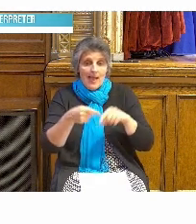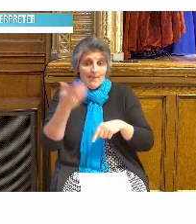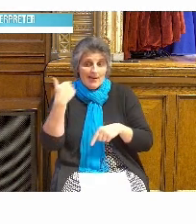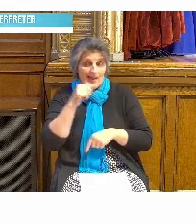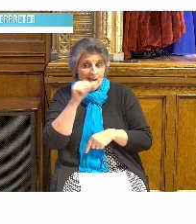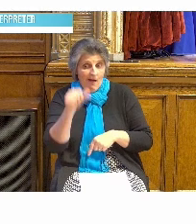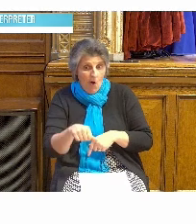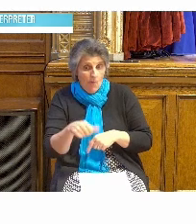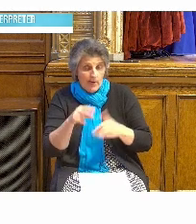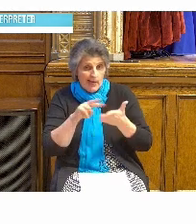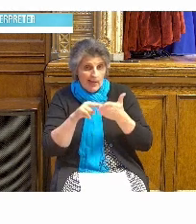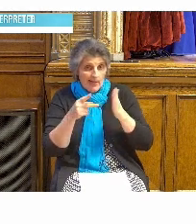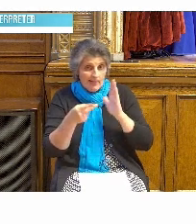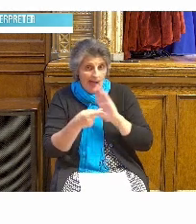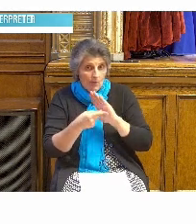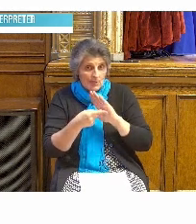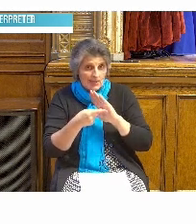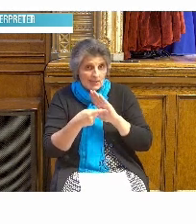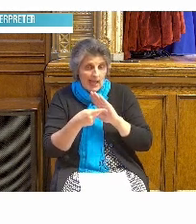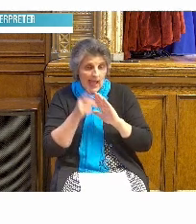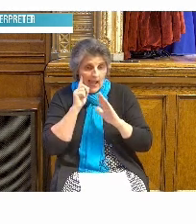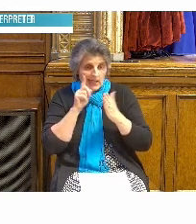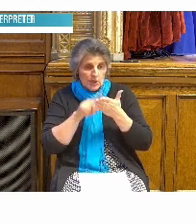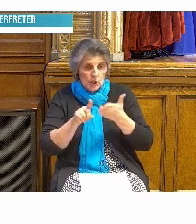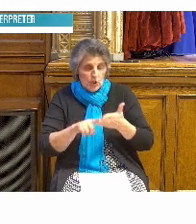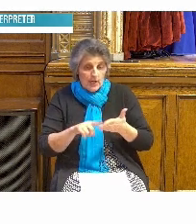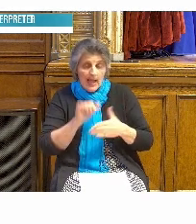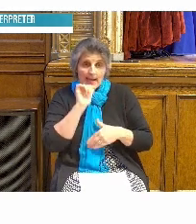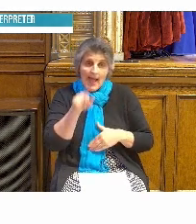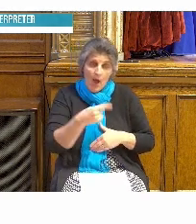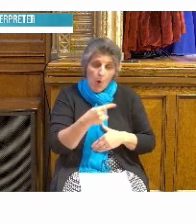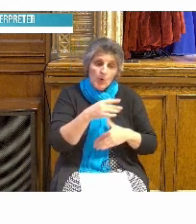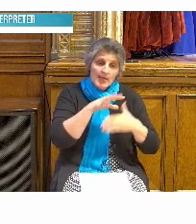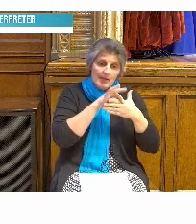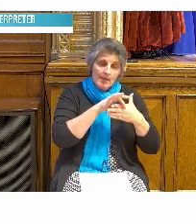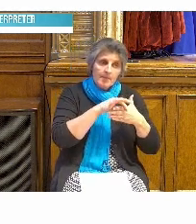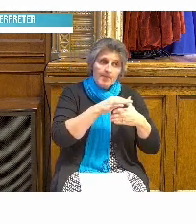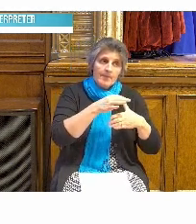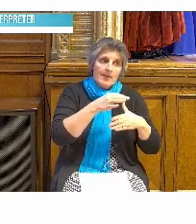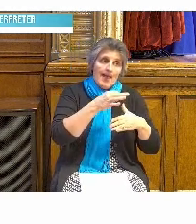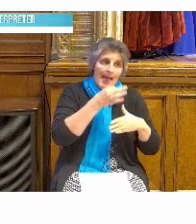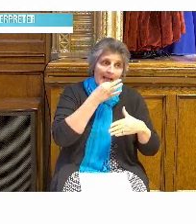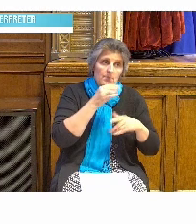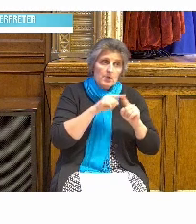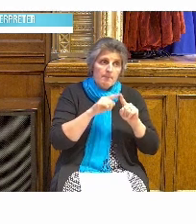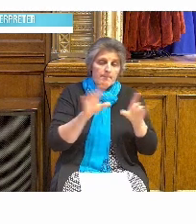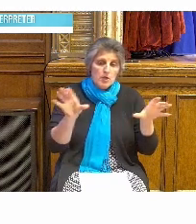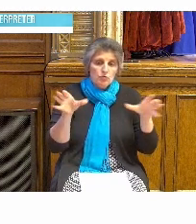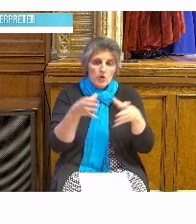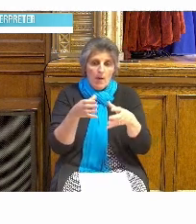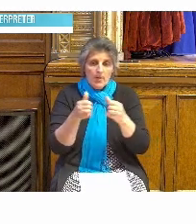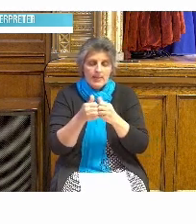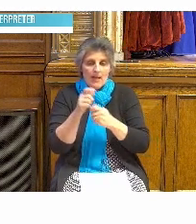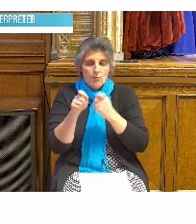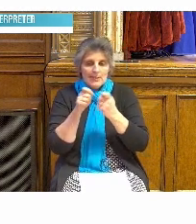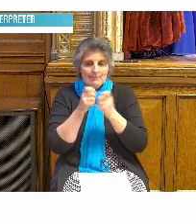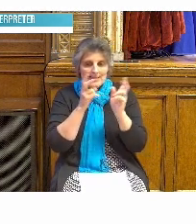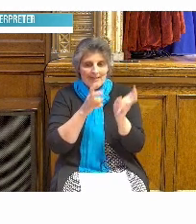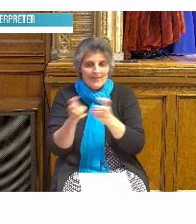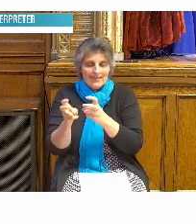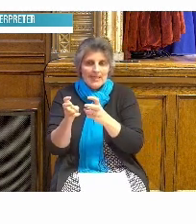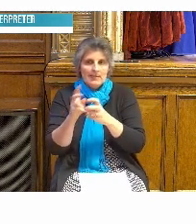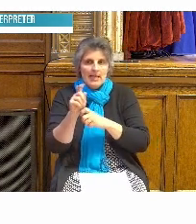say, to look at not only the subject matter experts, but to couple them with specific themes